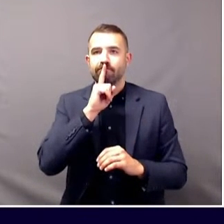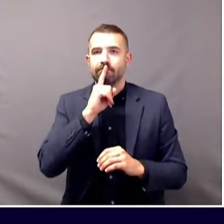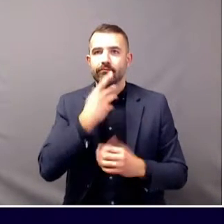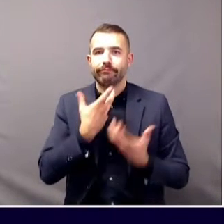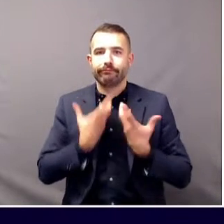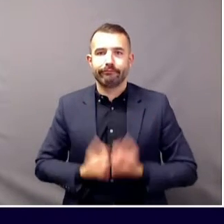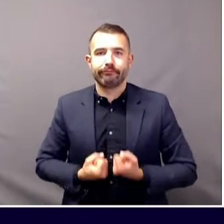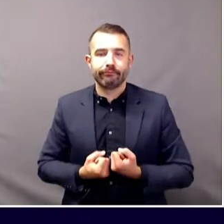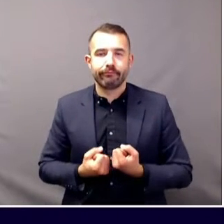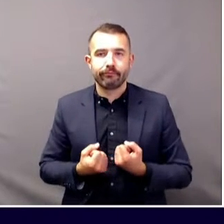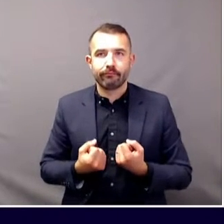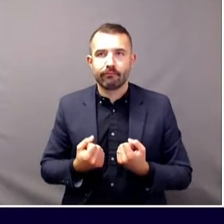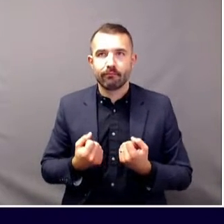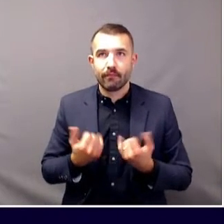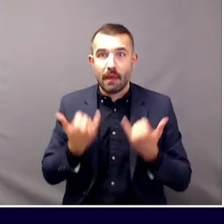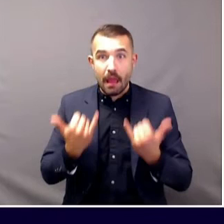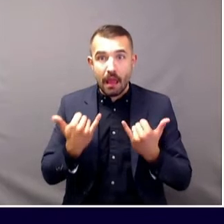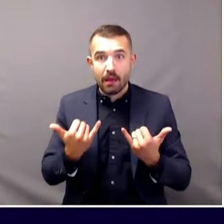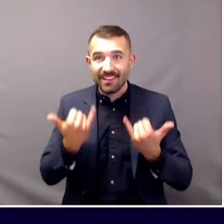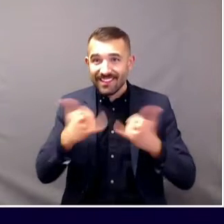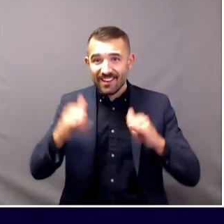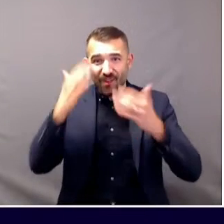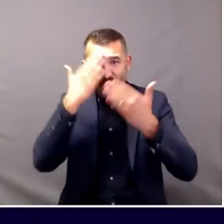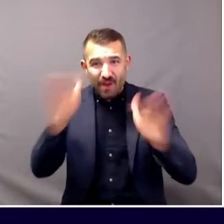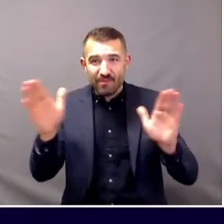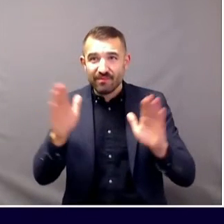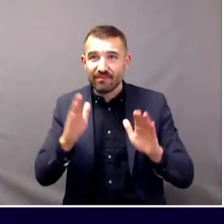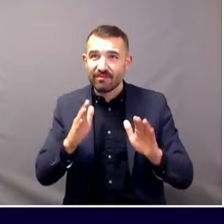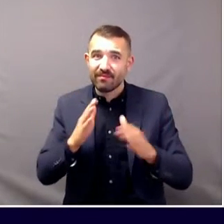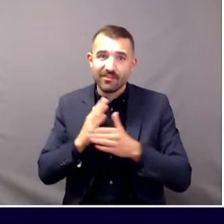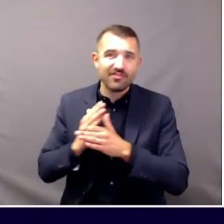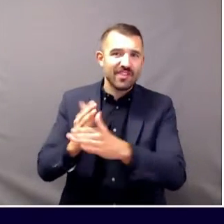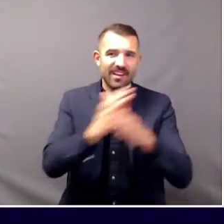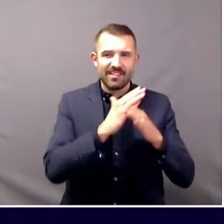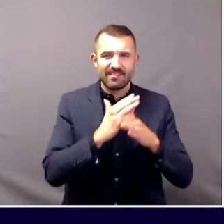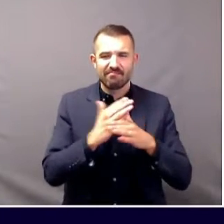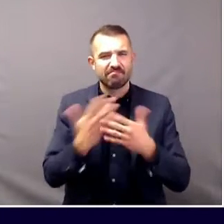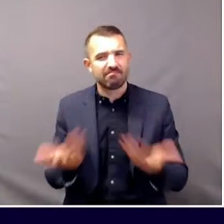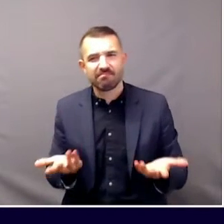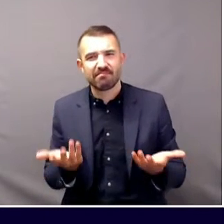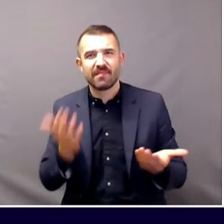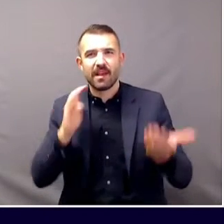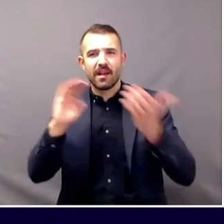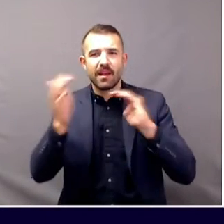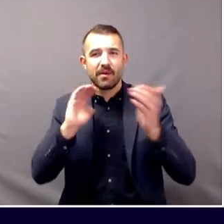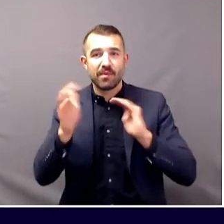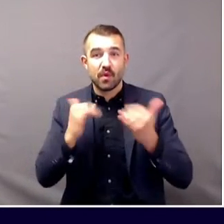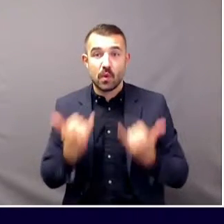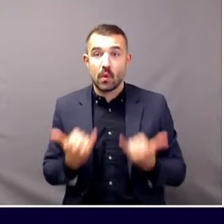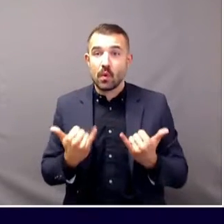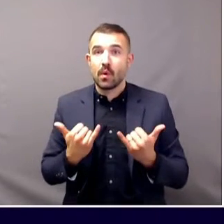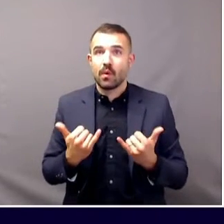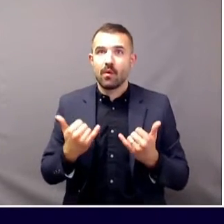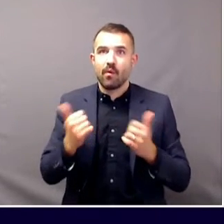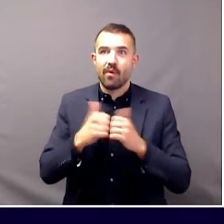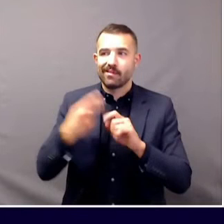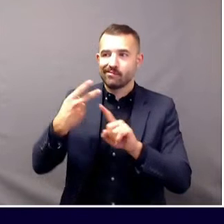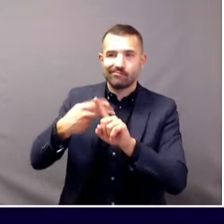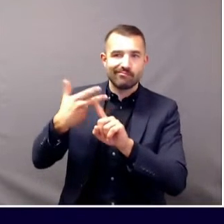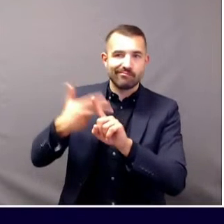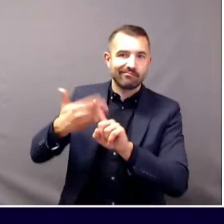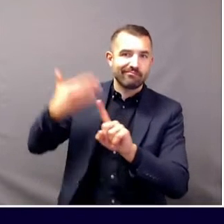any suggestion that this might be happening where you're just not getting as good information from people about their contacts as maybe you would like?